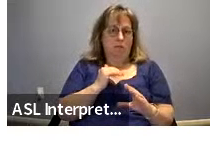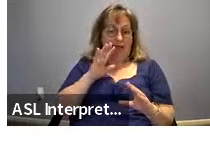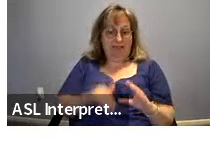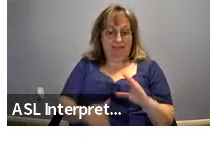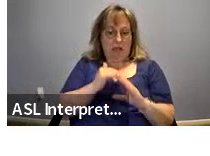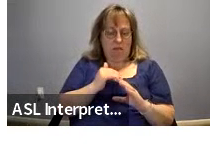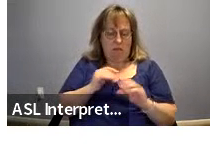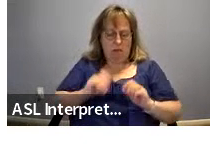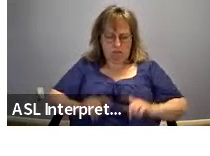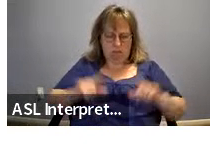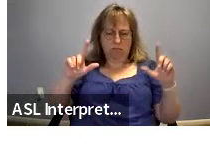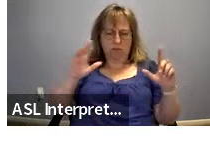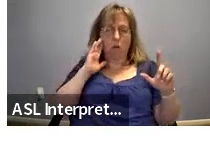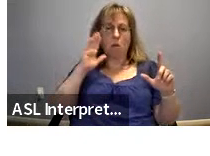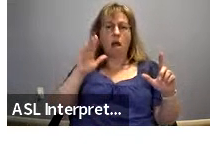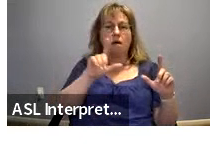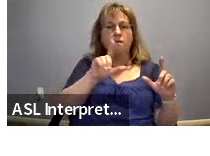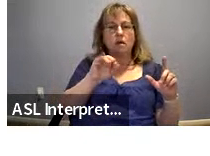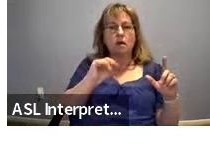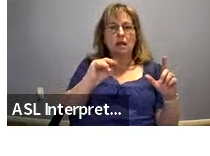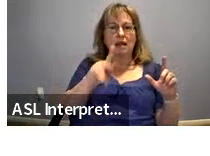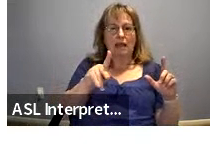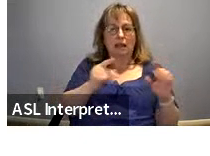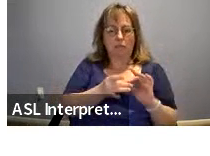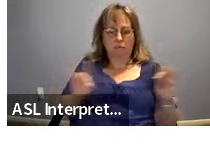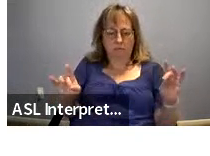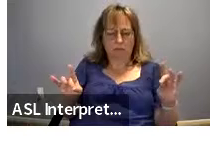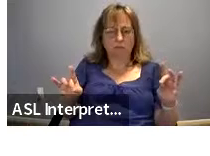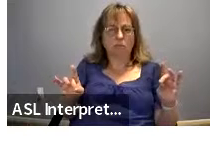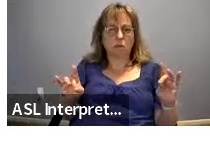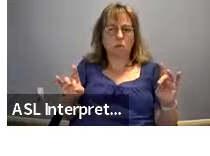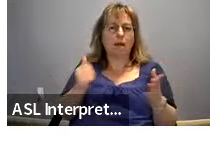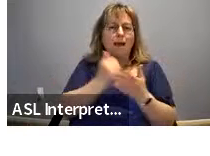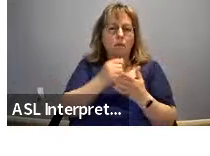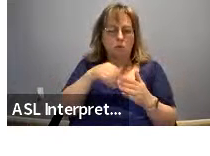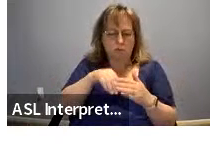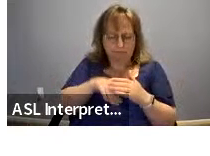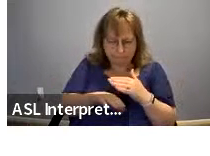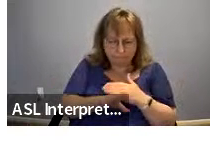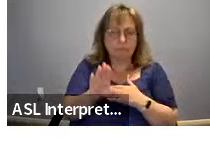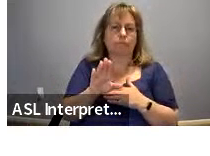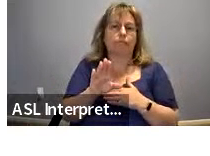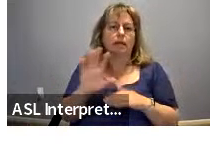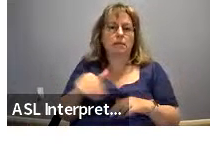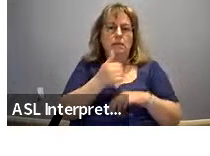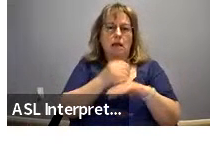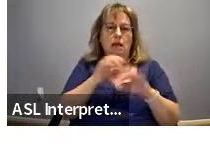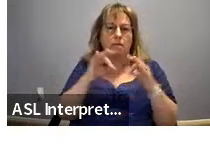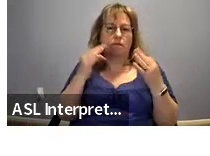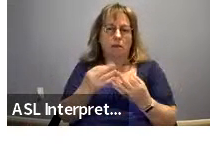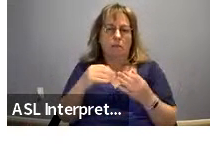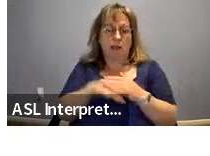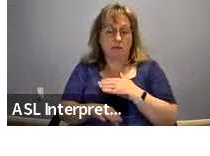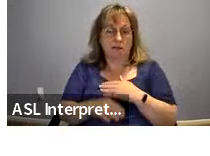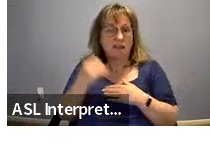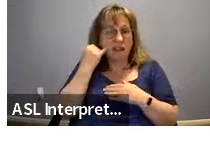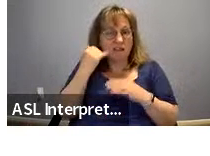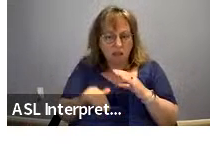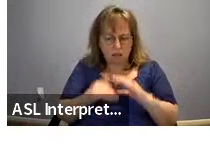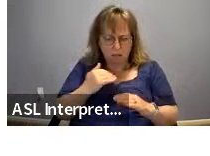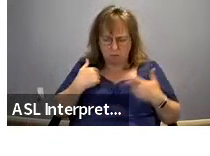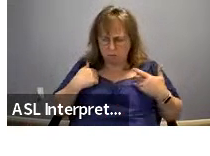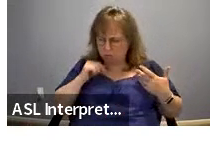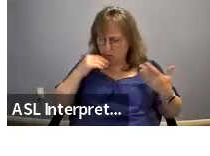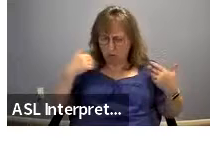have a link to help you get set up with family access. Now, if you don't have that email, or you're